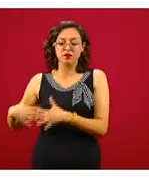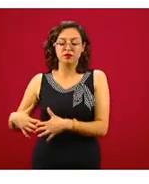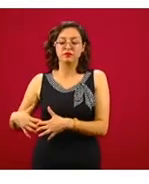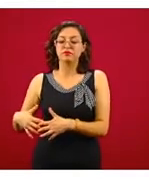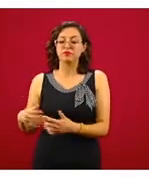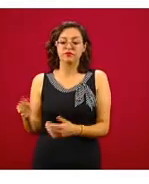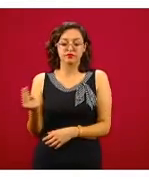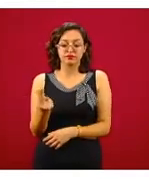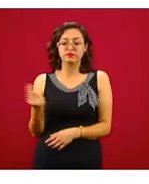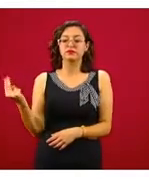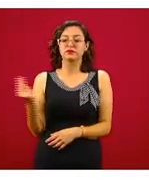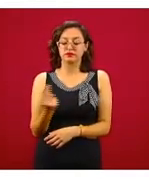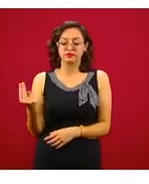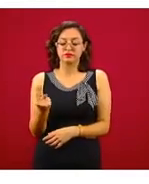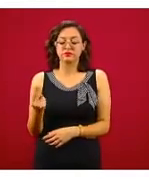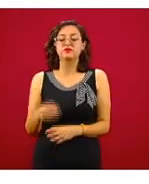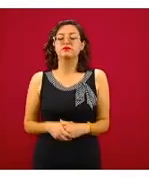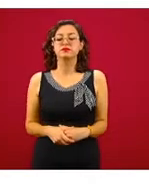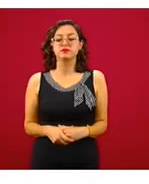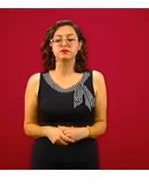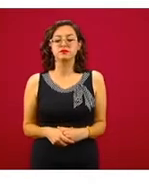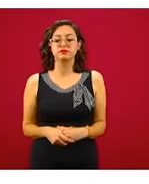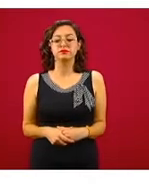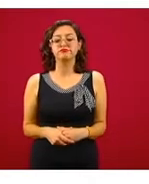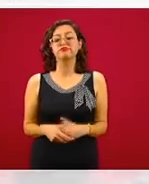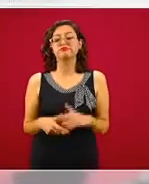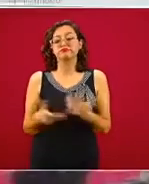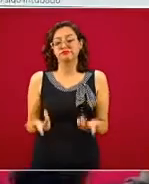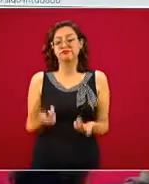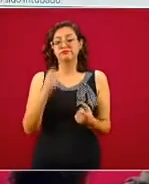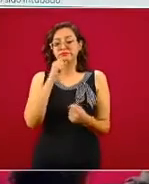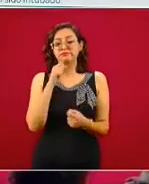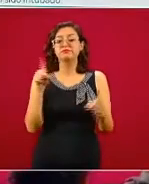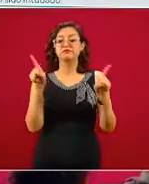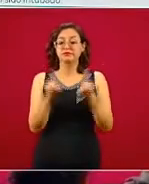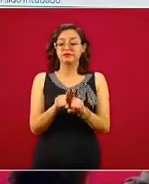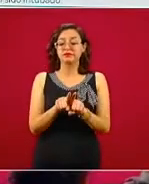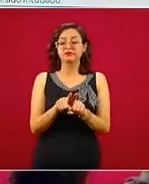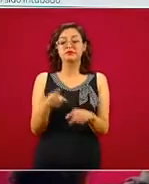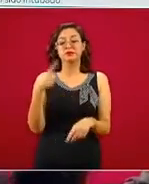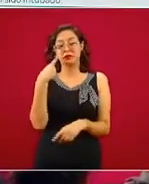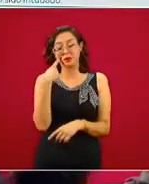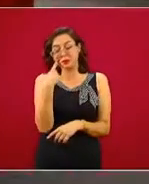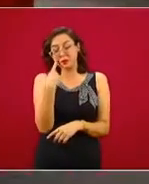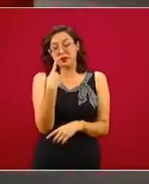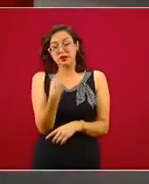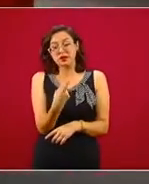in severe condition, in very critical condition.